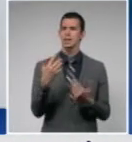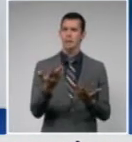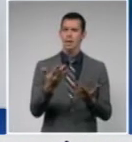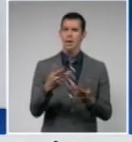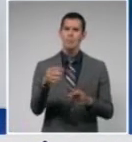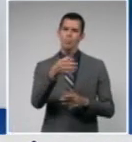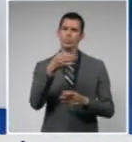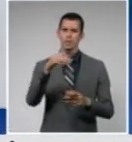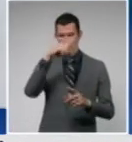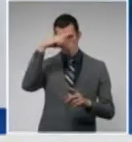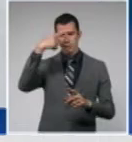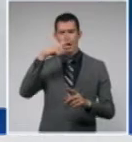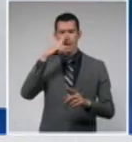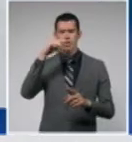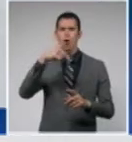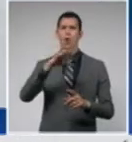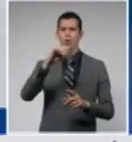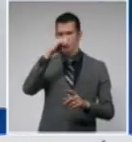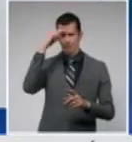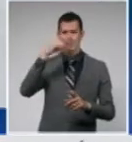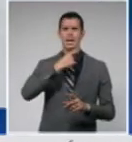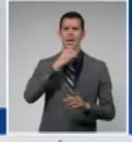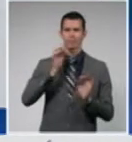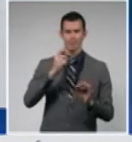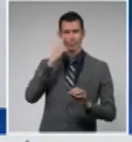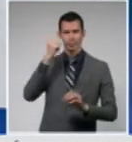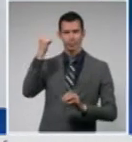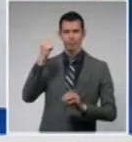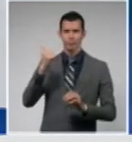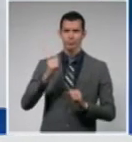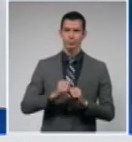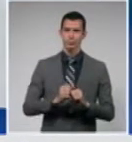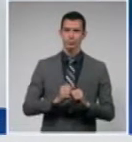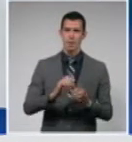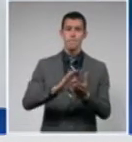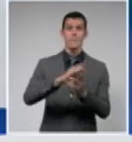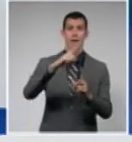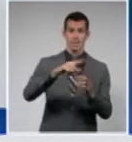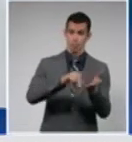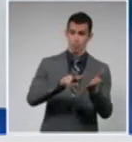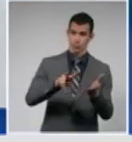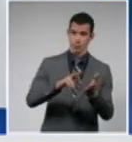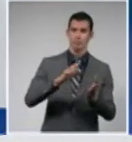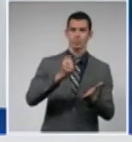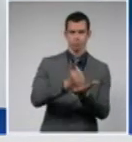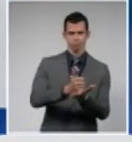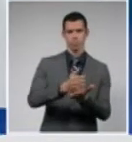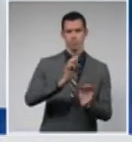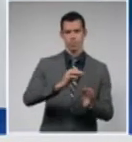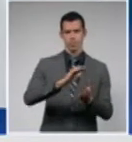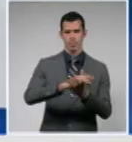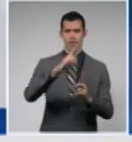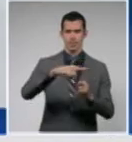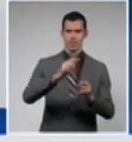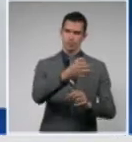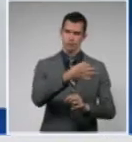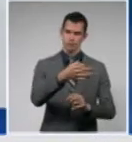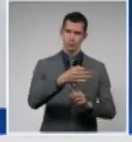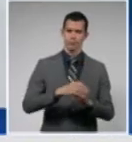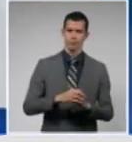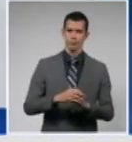Matanzas belongs to the municipality of the same name. And the other case from Sancti Spiritus belongs to